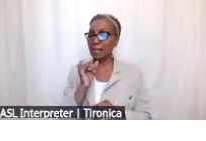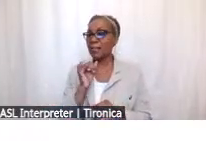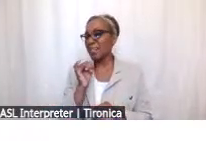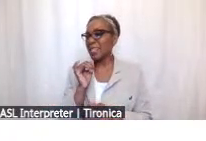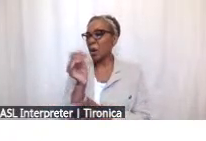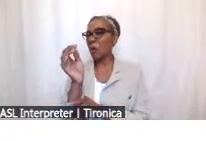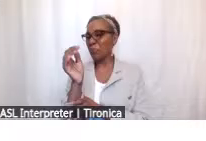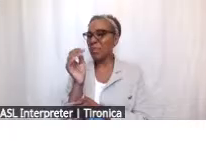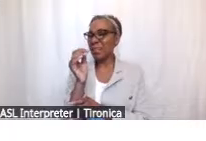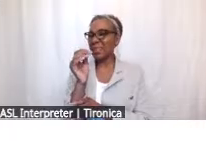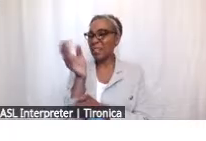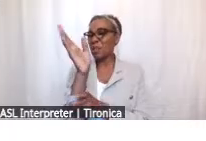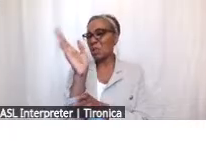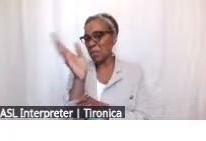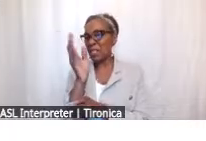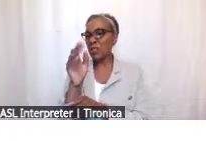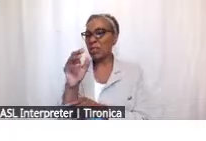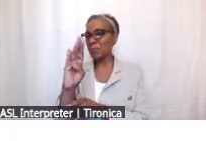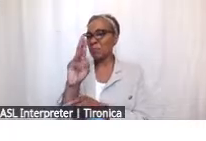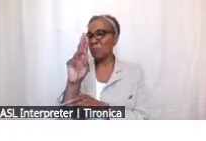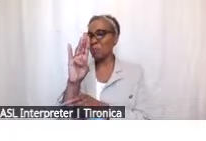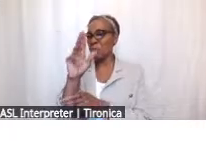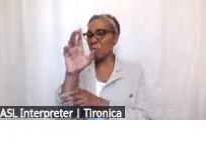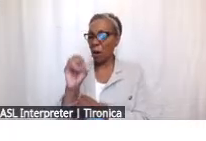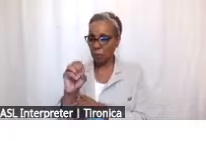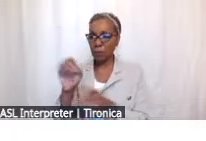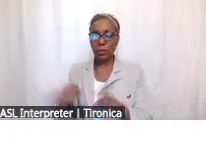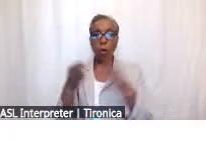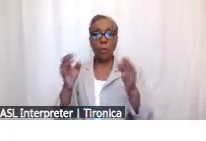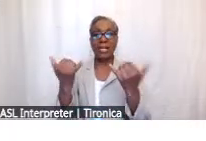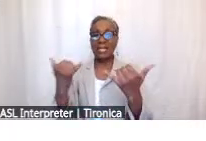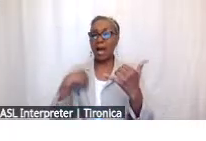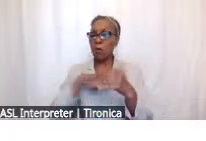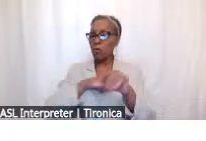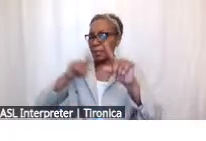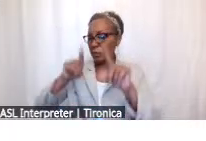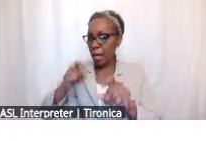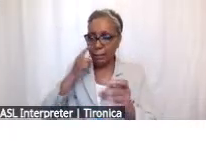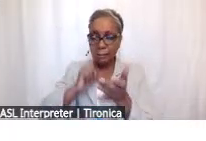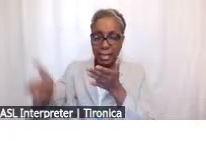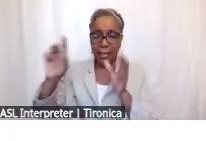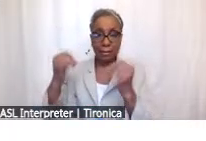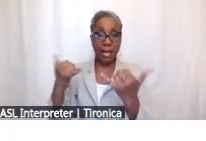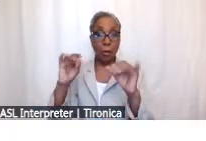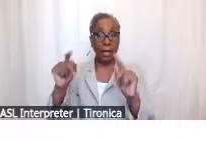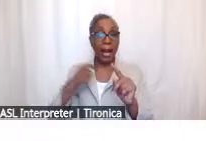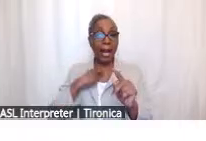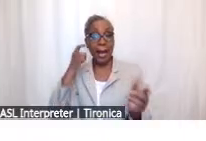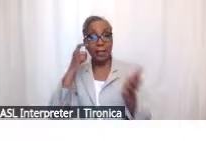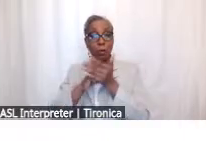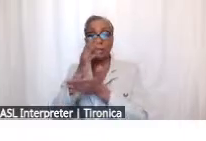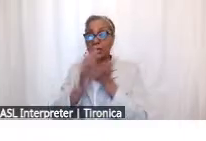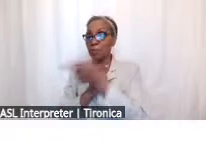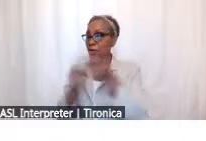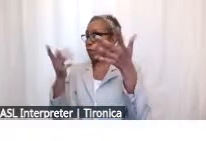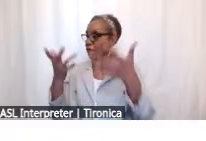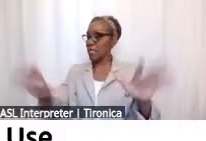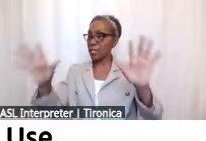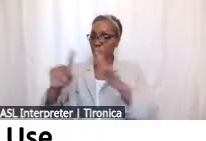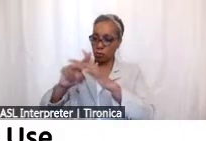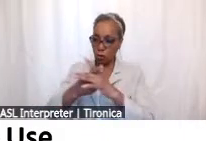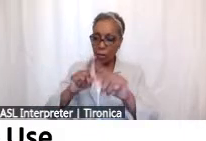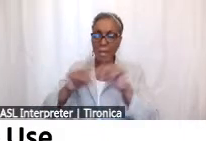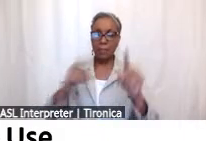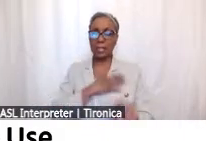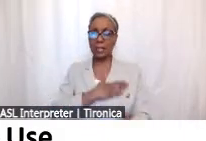it. Let's test the chat feature now. I see some of you have already started, but